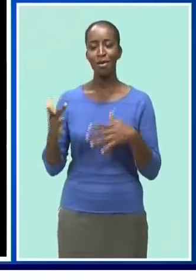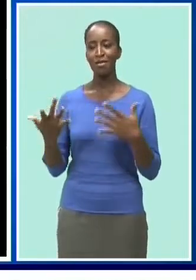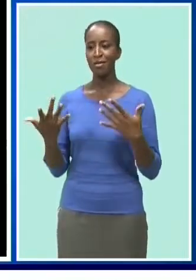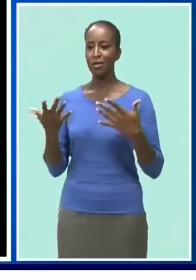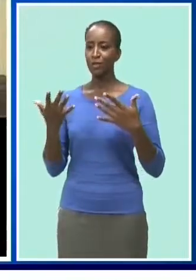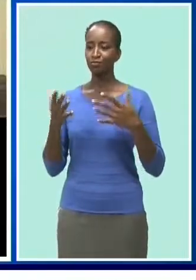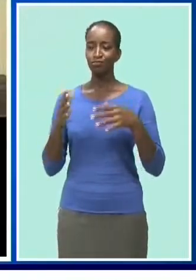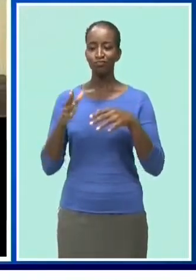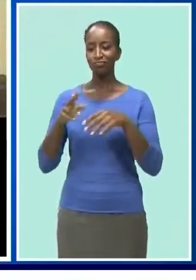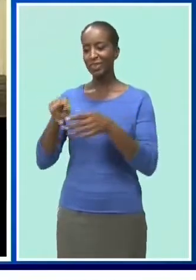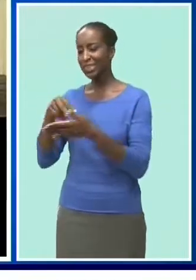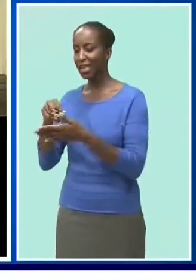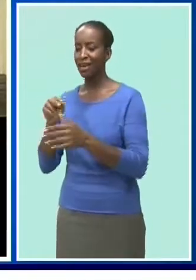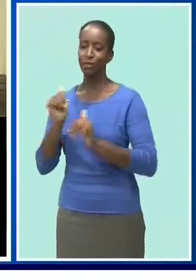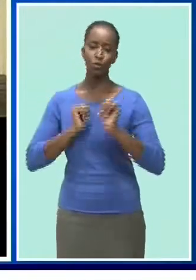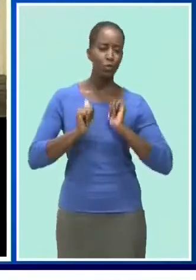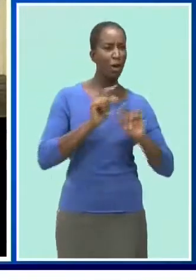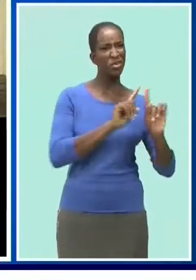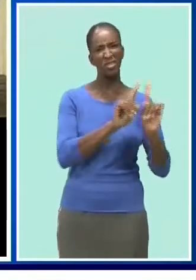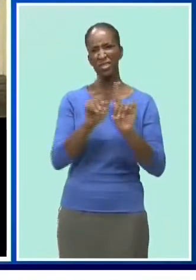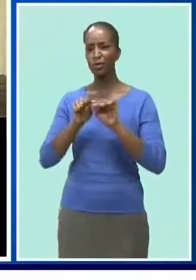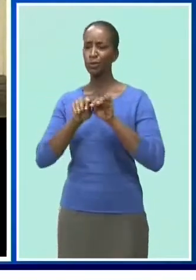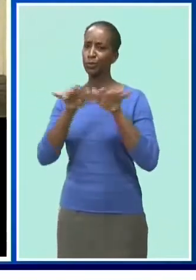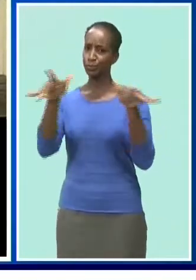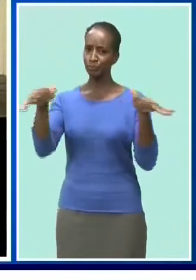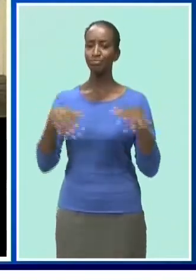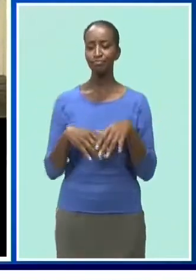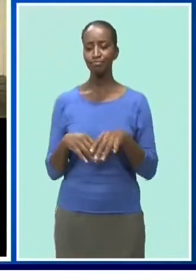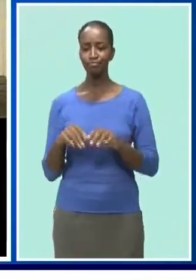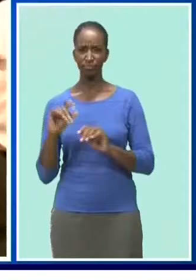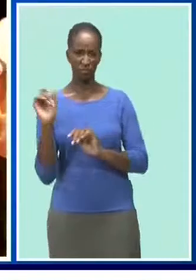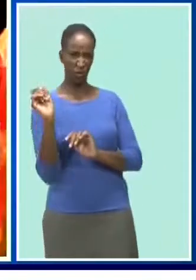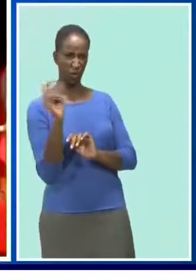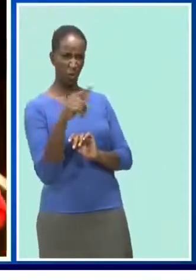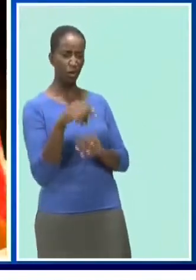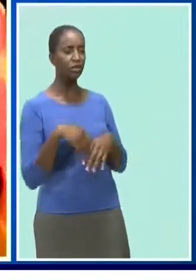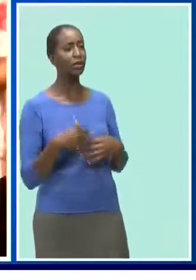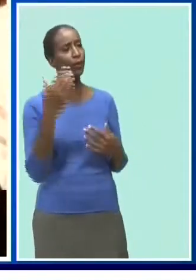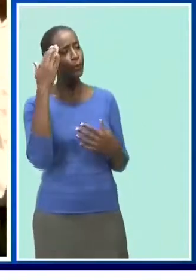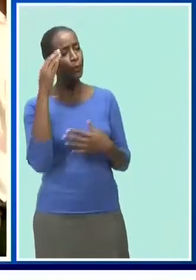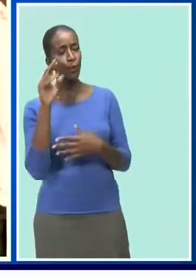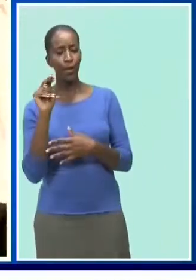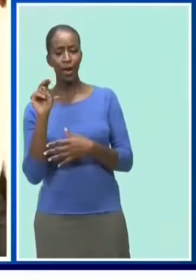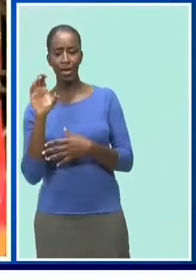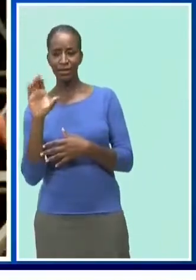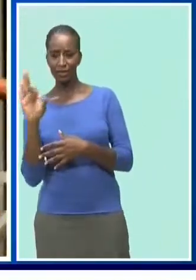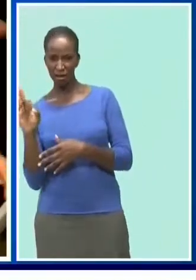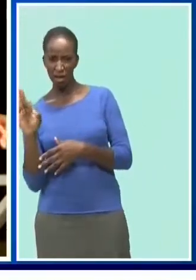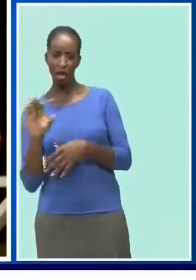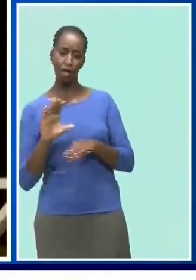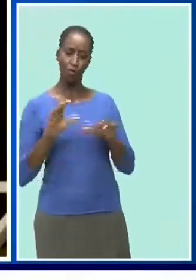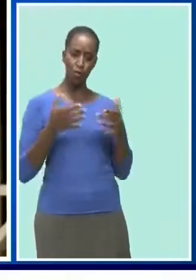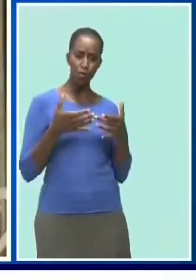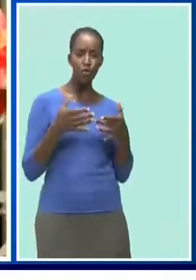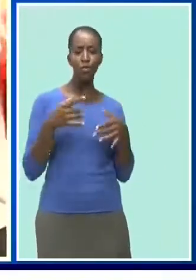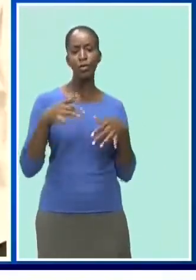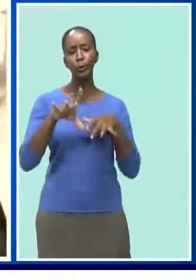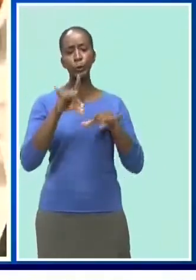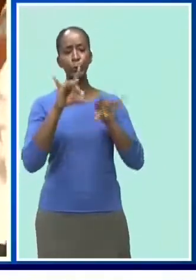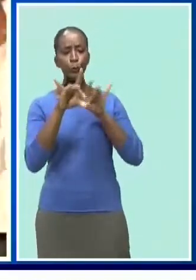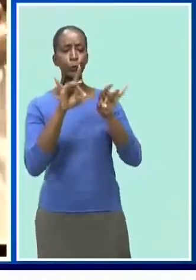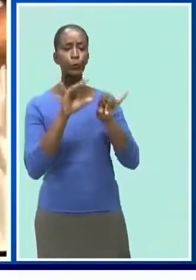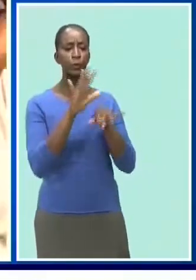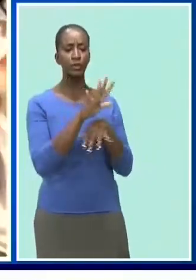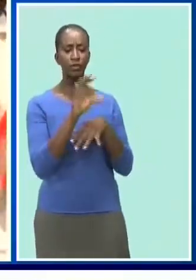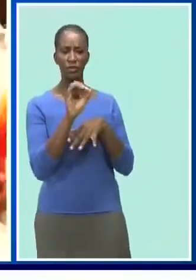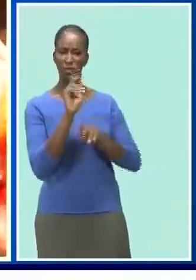to you about, the independent people, because the NCF and the committee would have come up with the 55 or so that are going, but then you have people that are